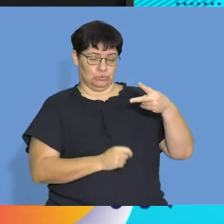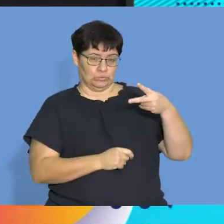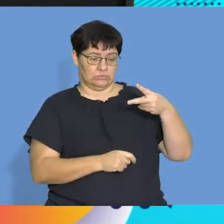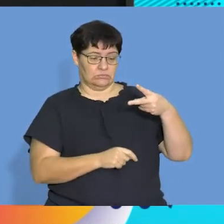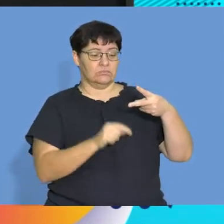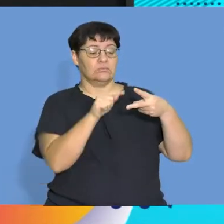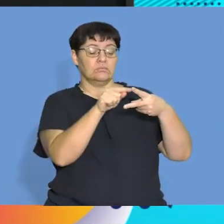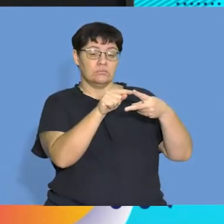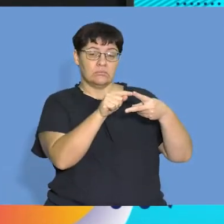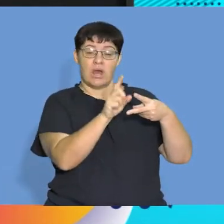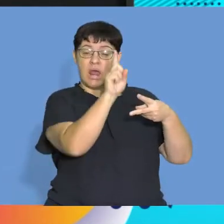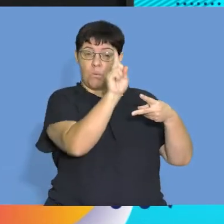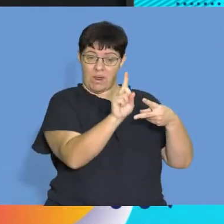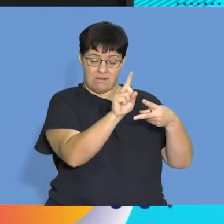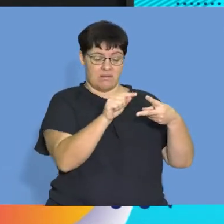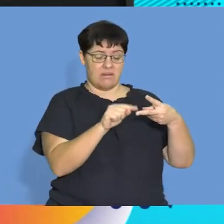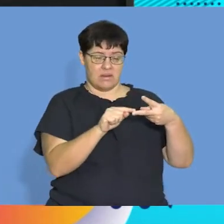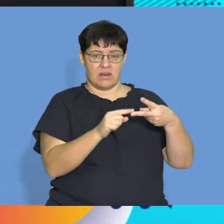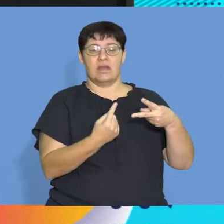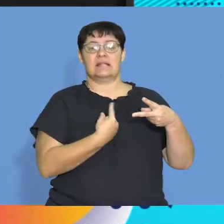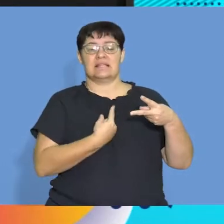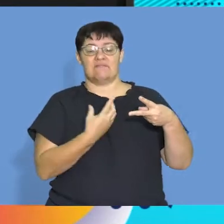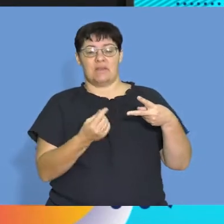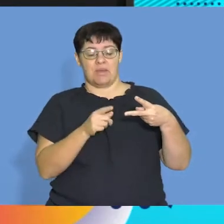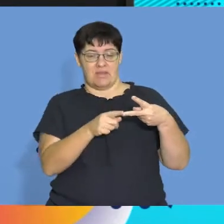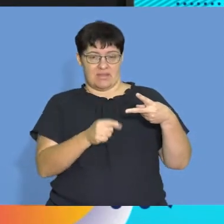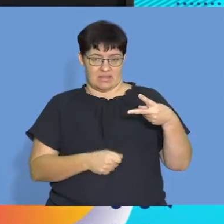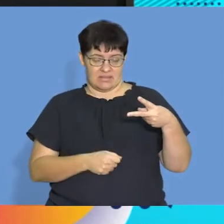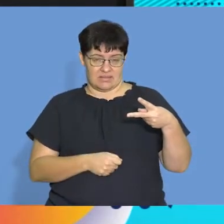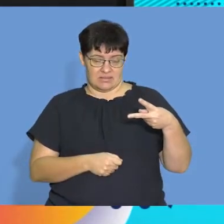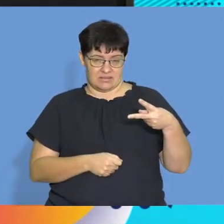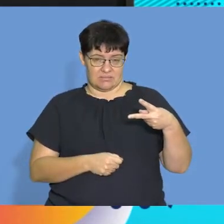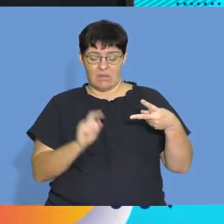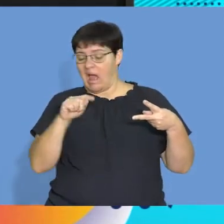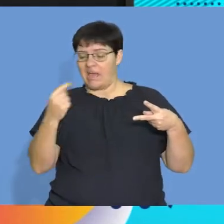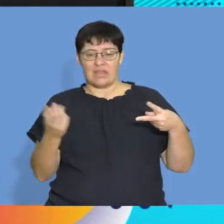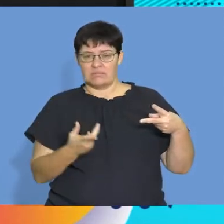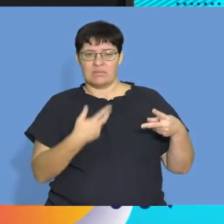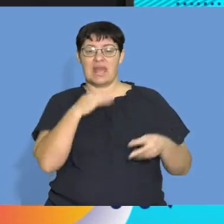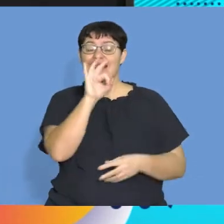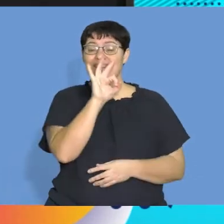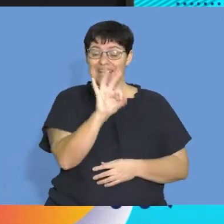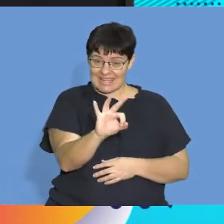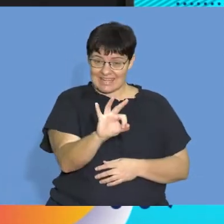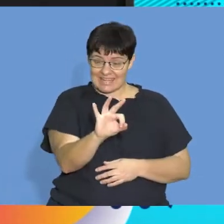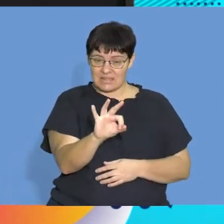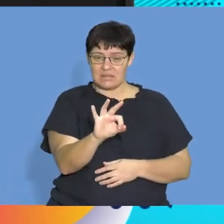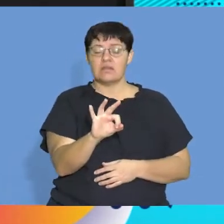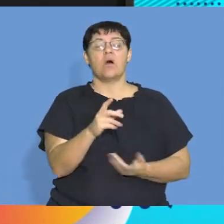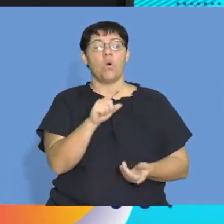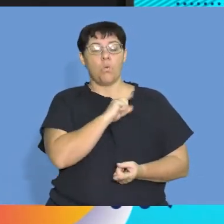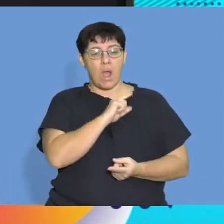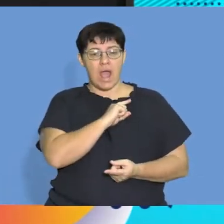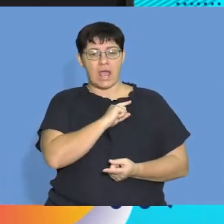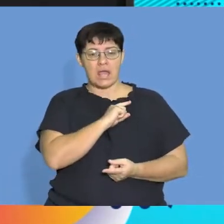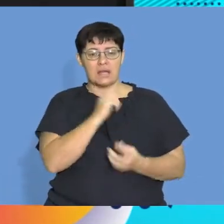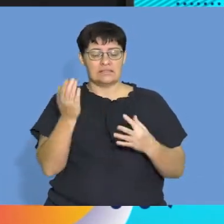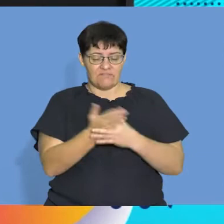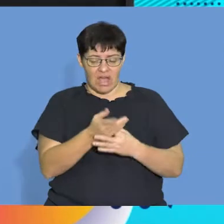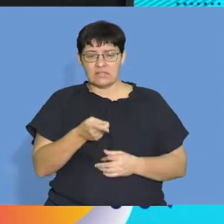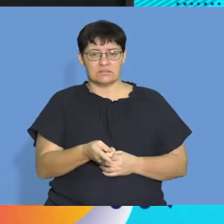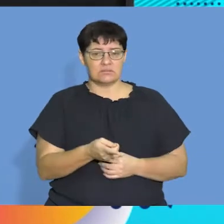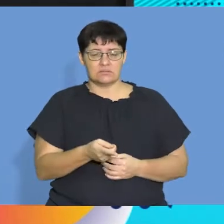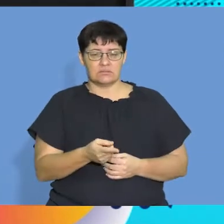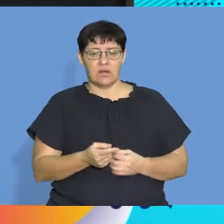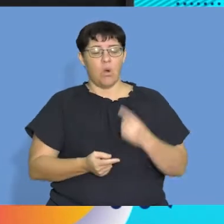and itself. So for you to say a number is a prime number like 3, it is because only 3 and 1